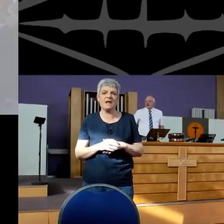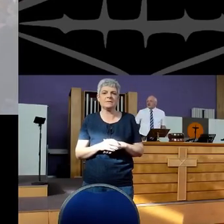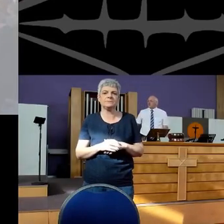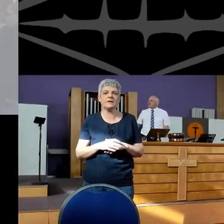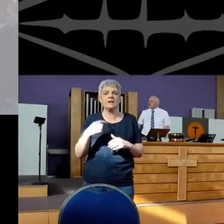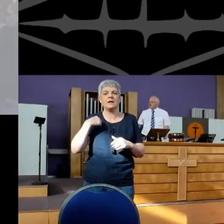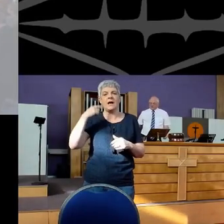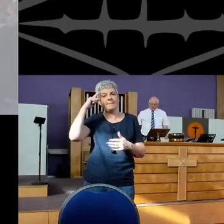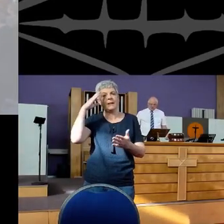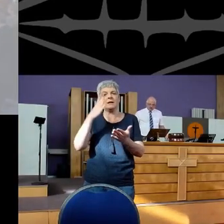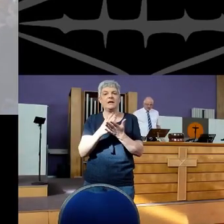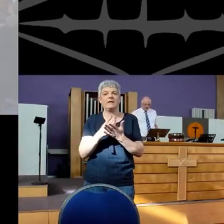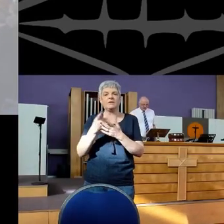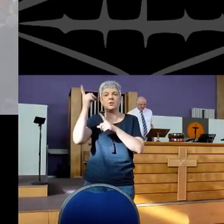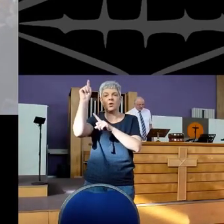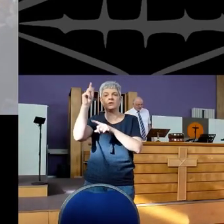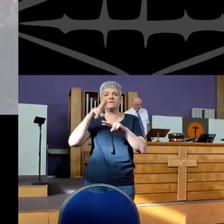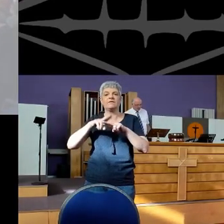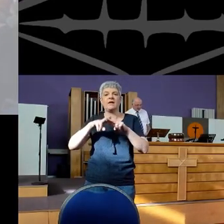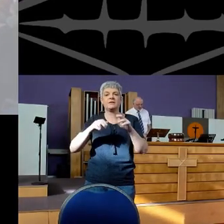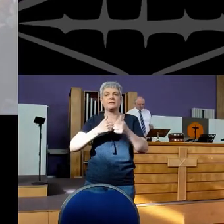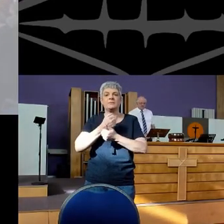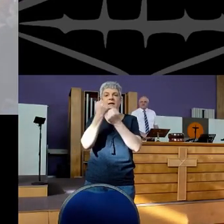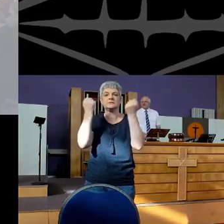I believe in God the Father,